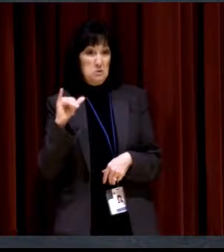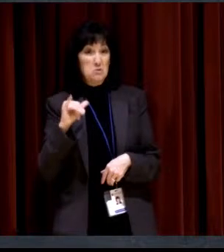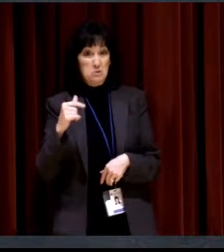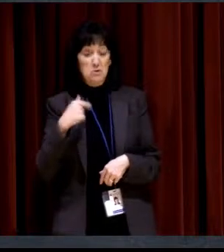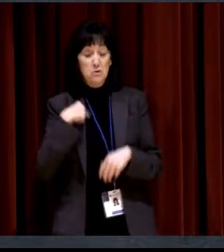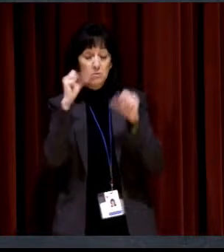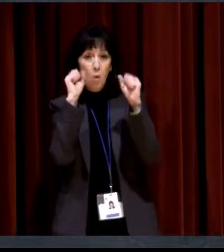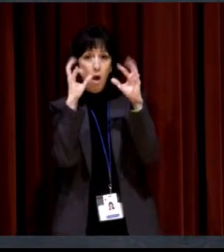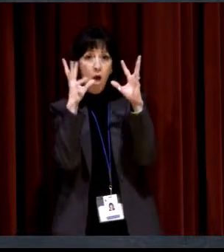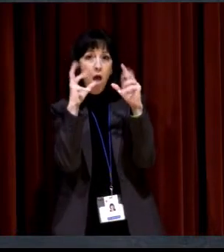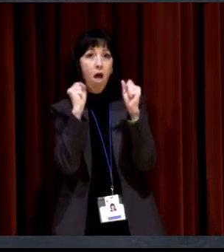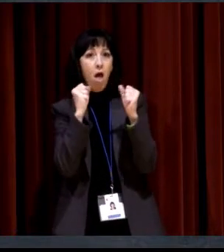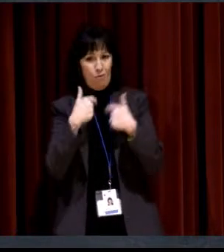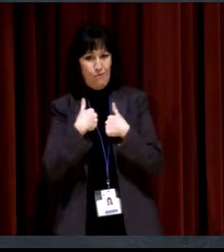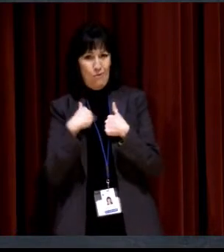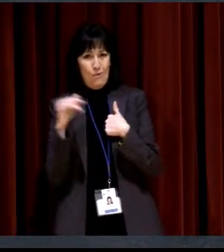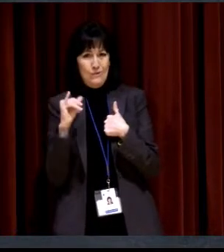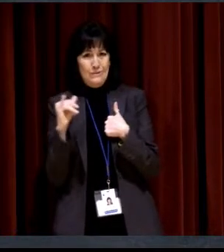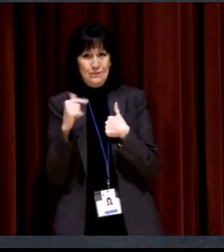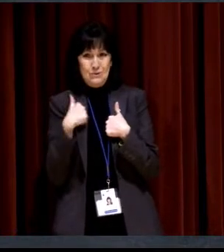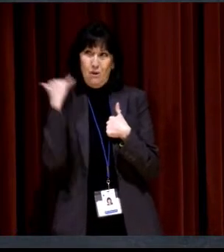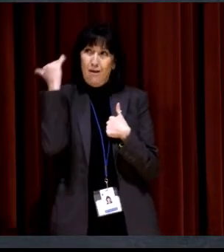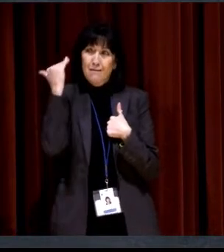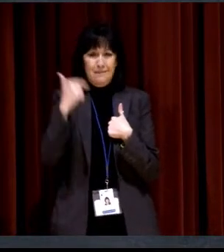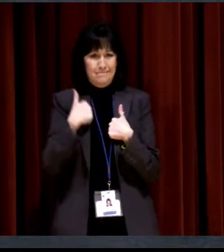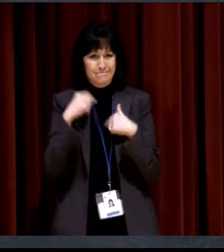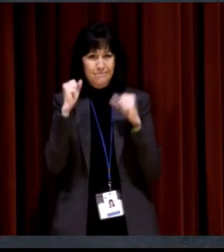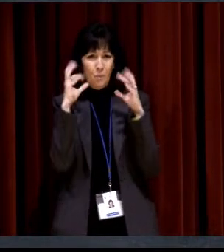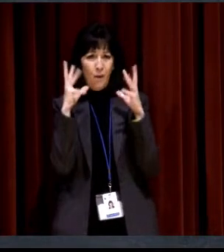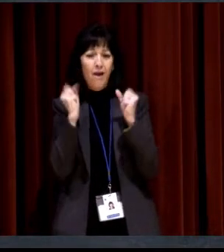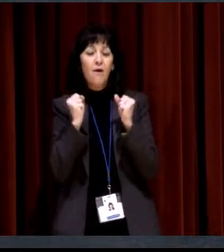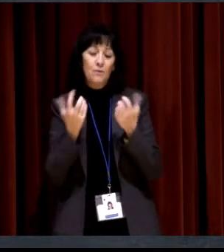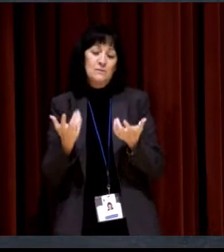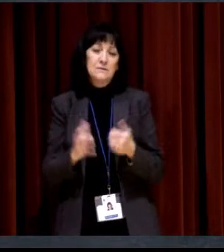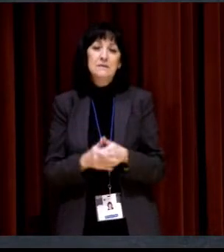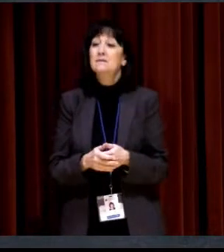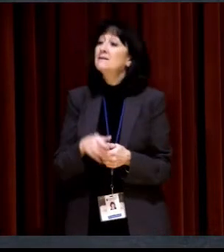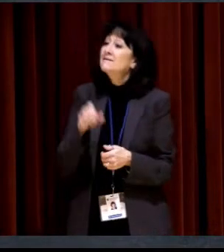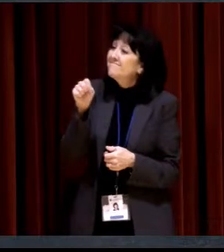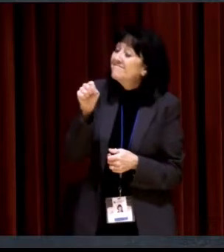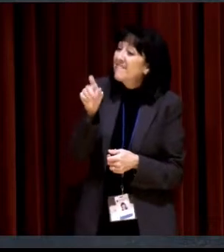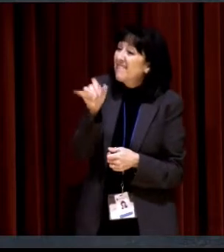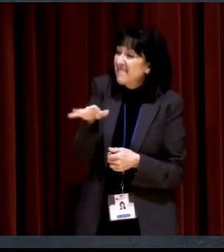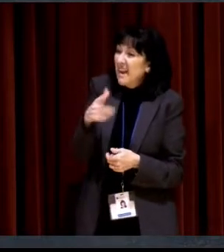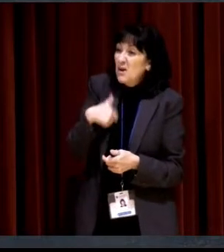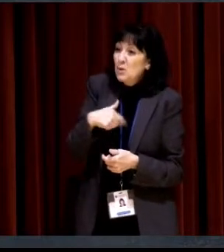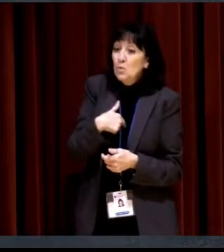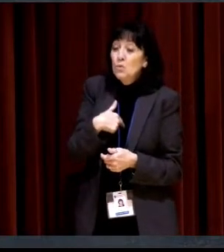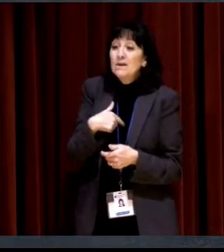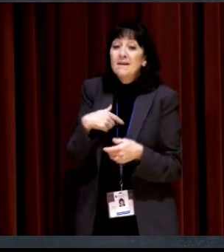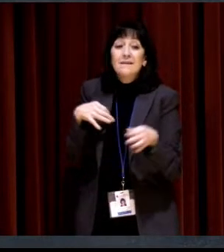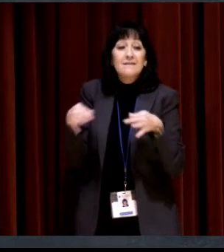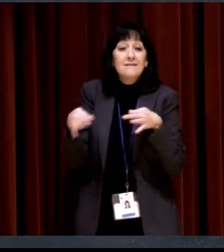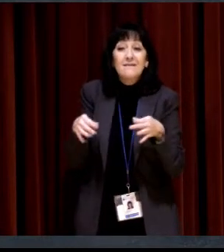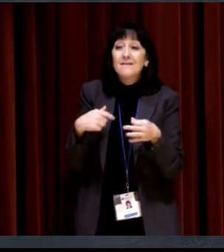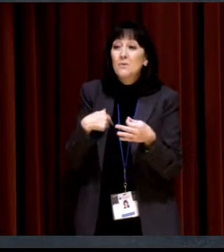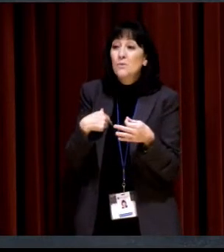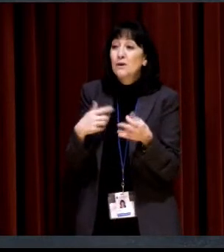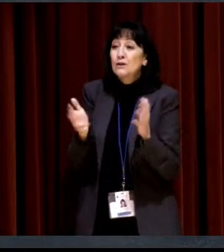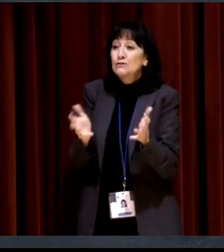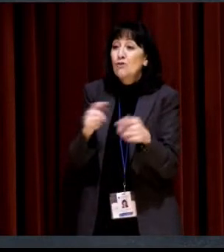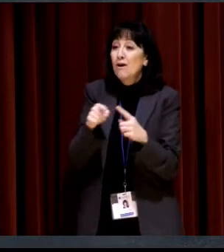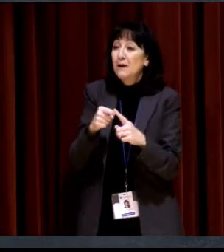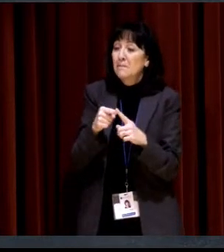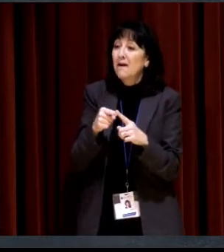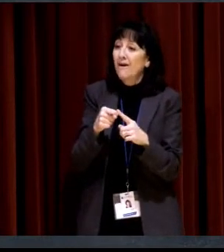what you just described was something I mentioned in a meeting earlier today. When we talk about educating students, we oftentimes give them knowledge, but we